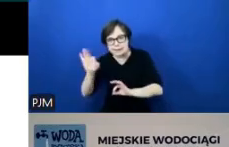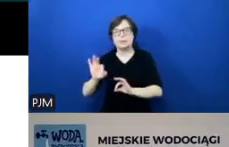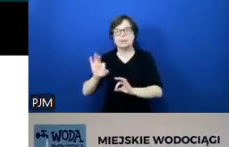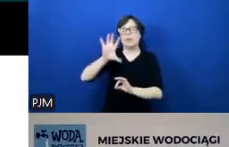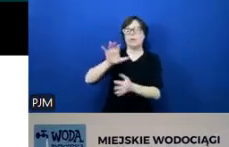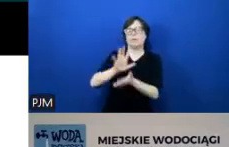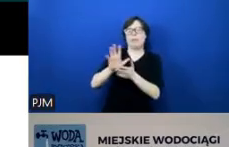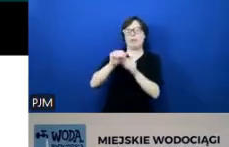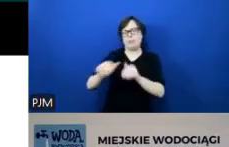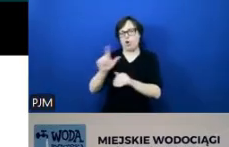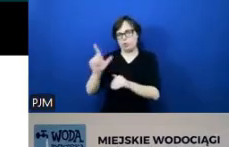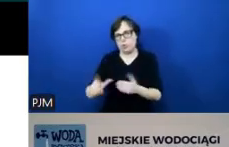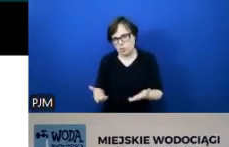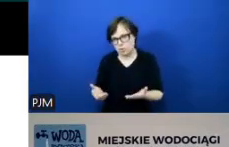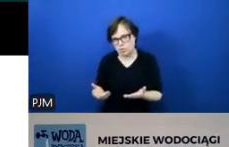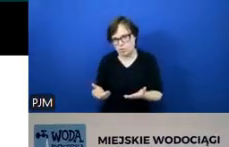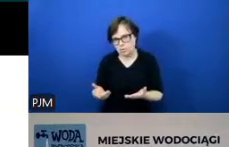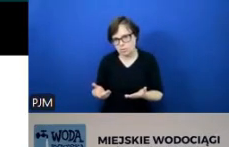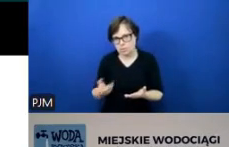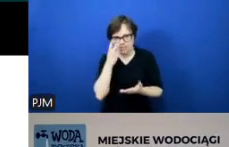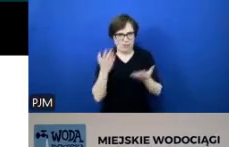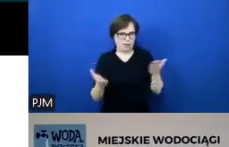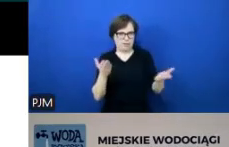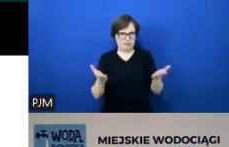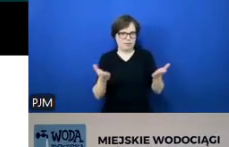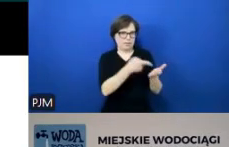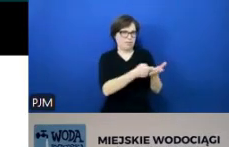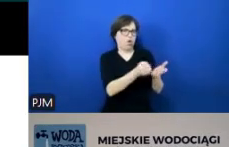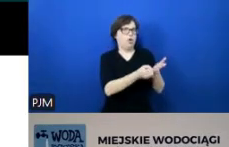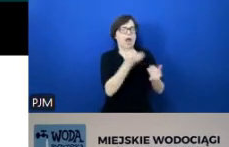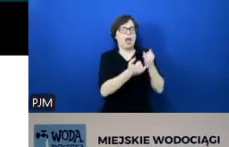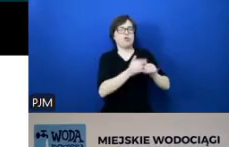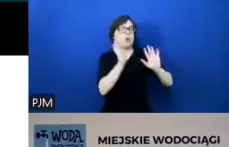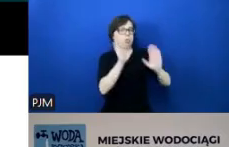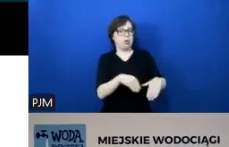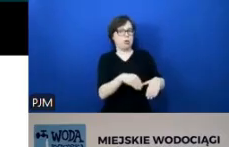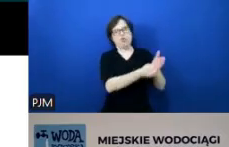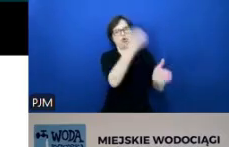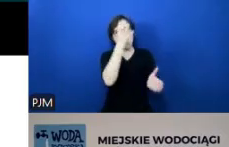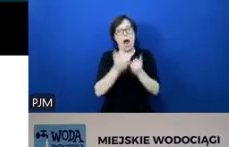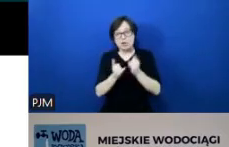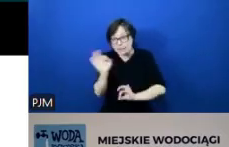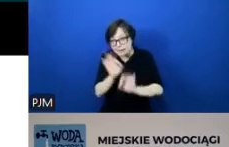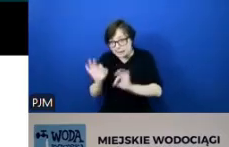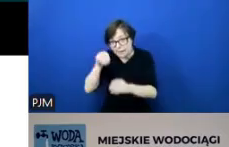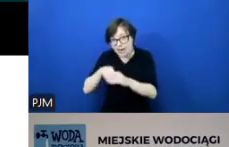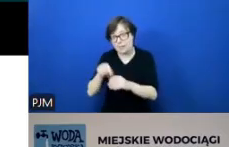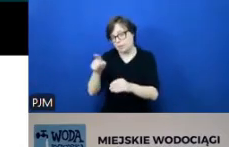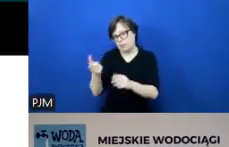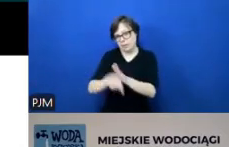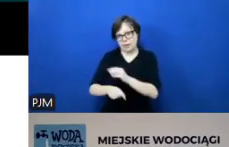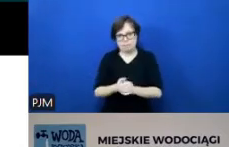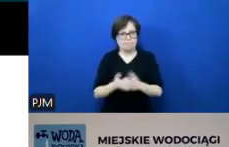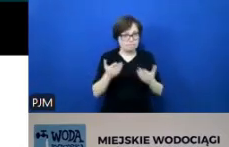as I said, costs 515 million. So you can see the difference clearly. Different solutions, very interesting